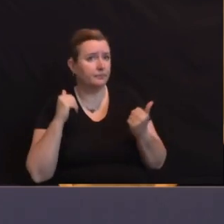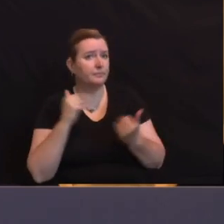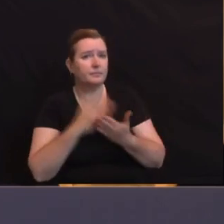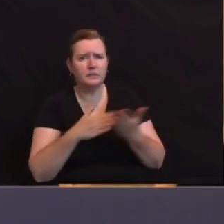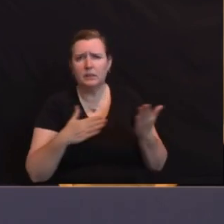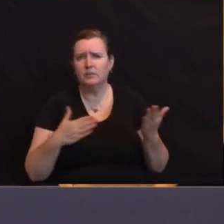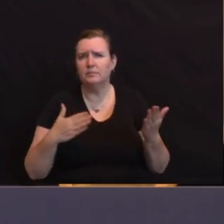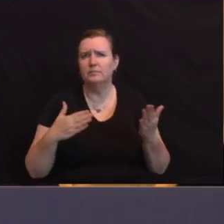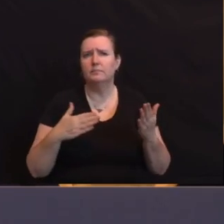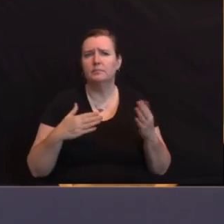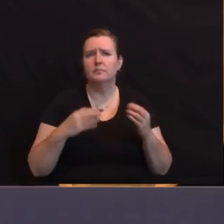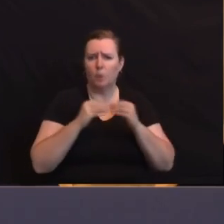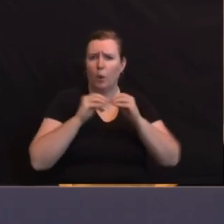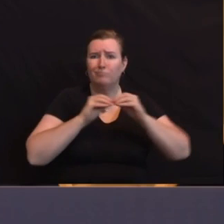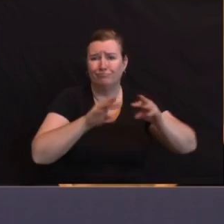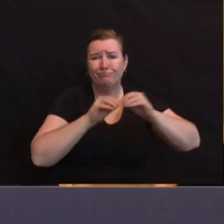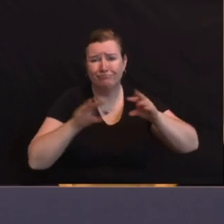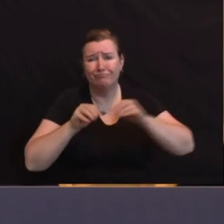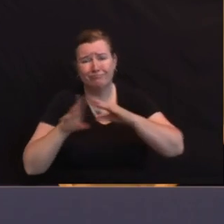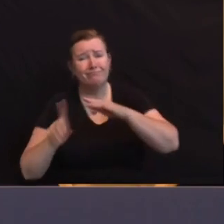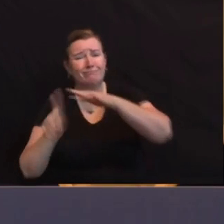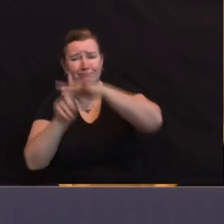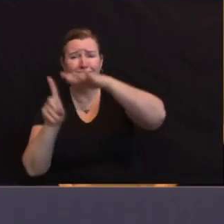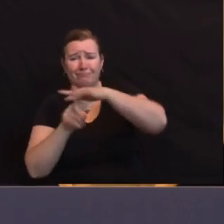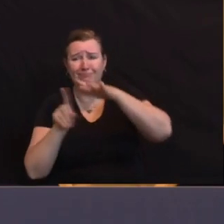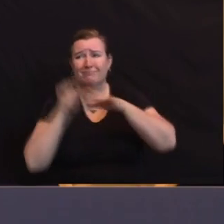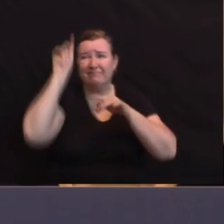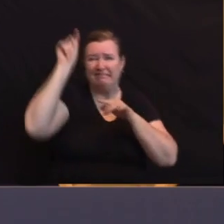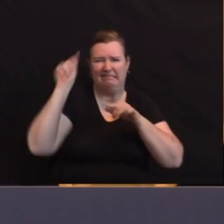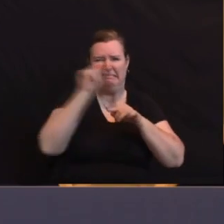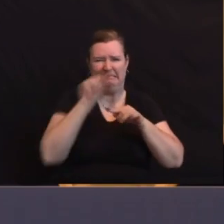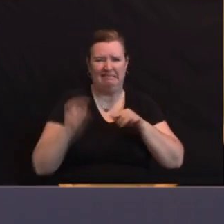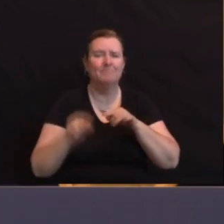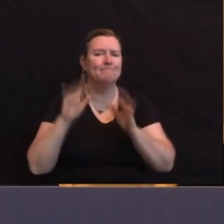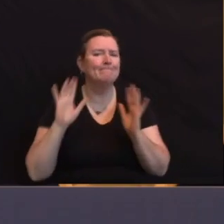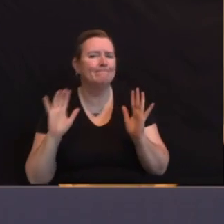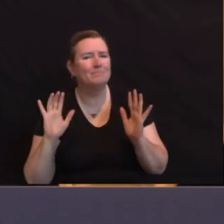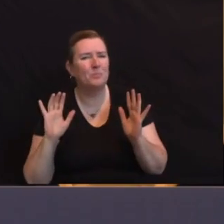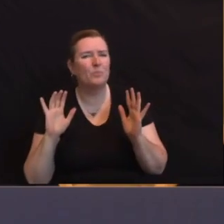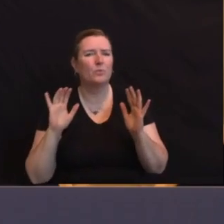both communities as well as folks generally need to know that we have to keep all options on the table.